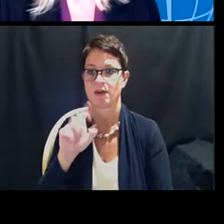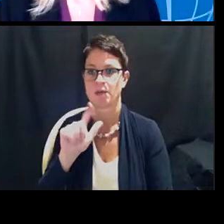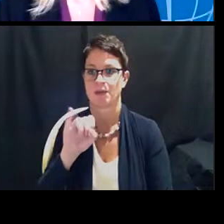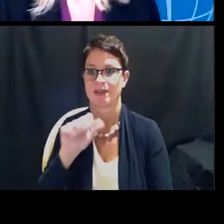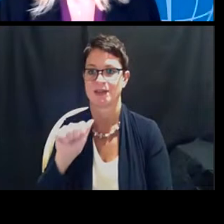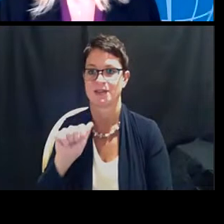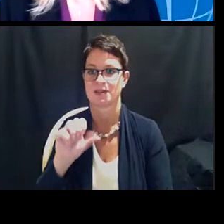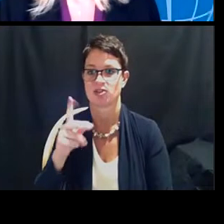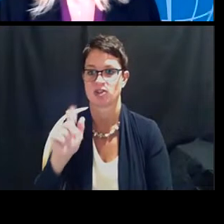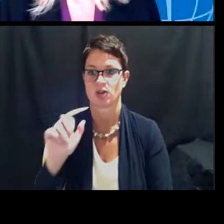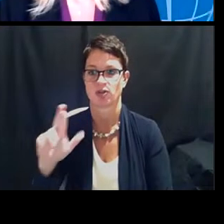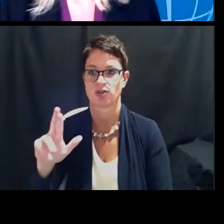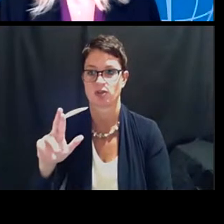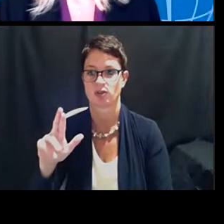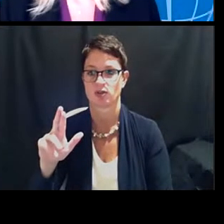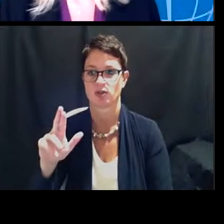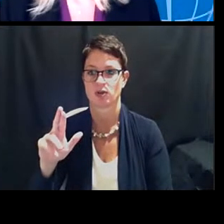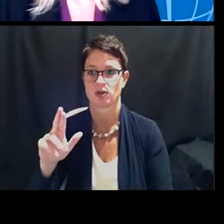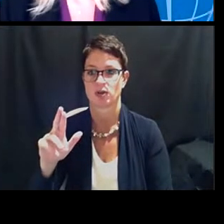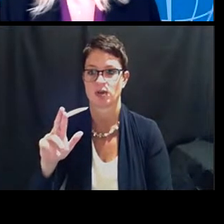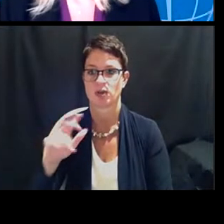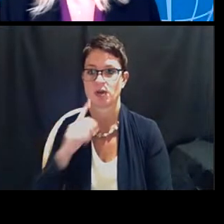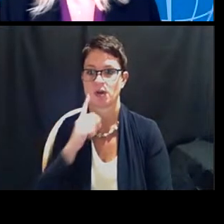available? Melissa, are you there?